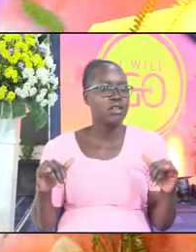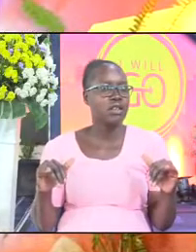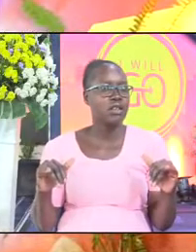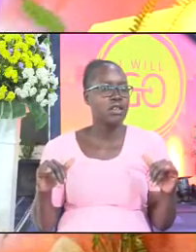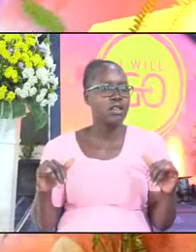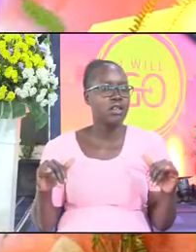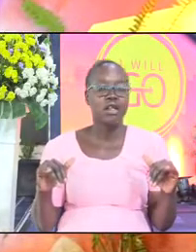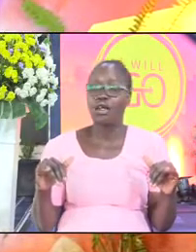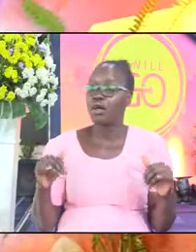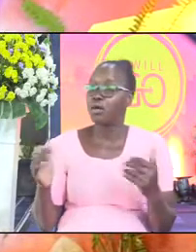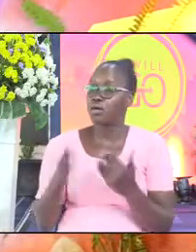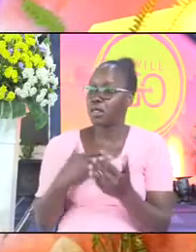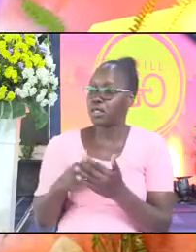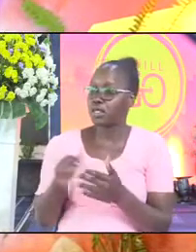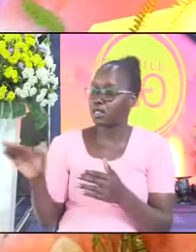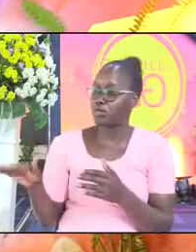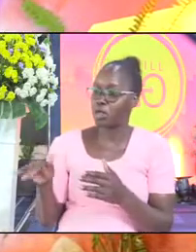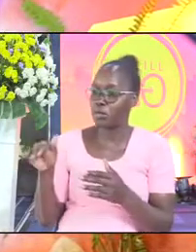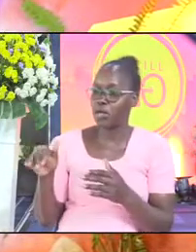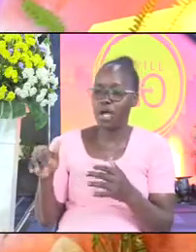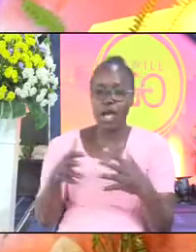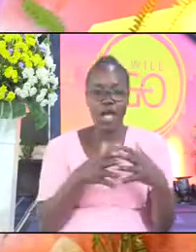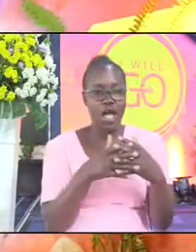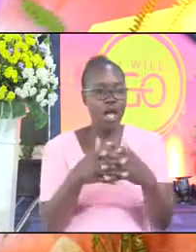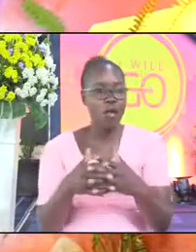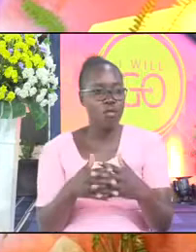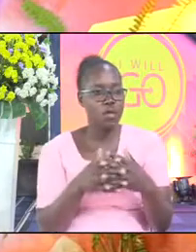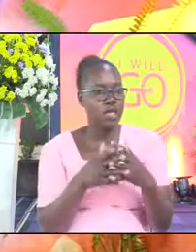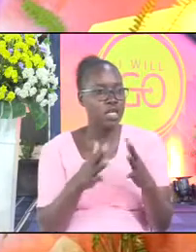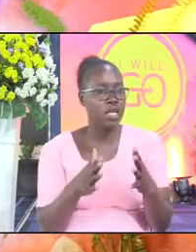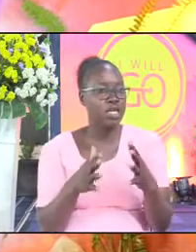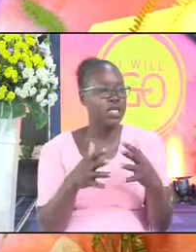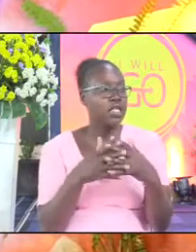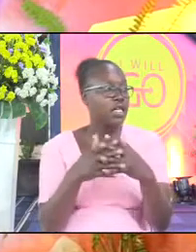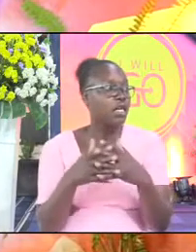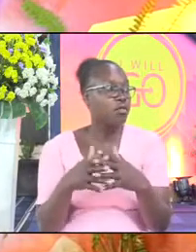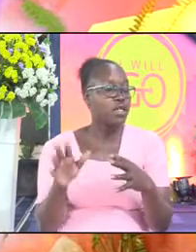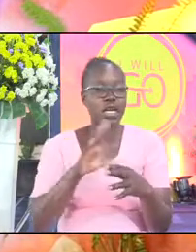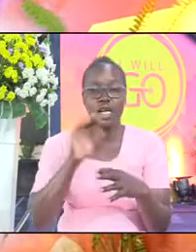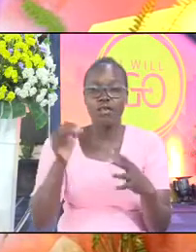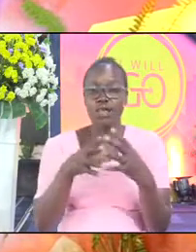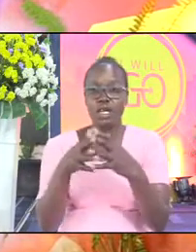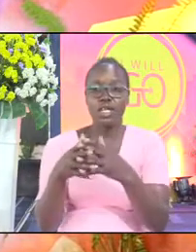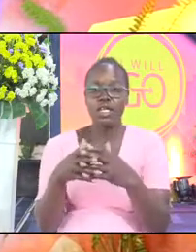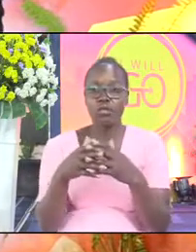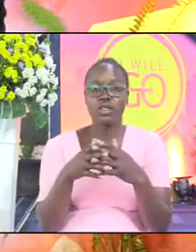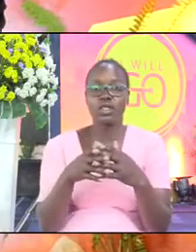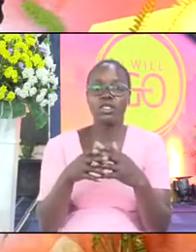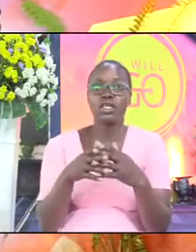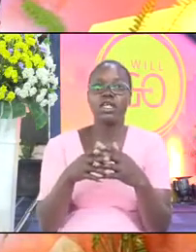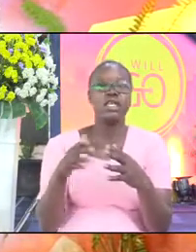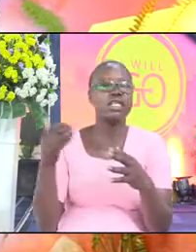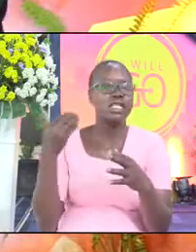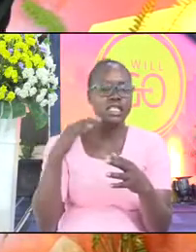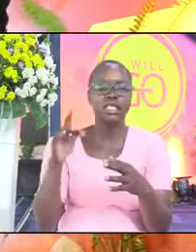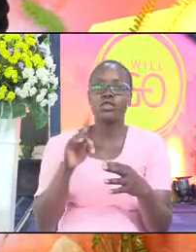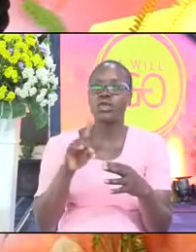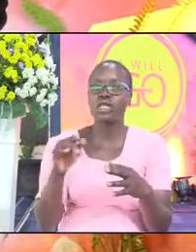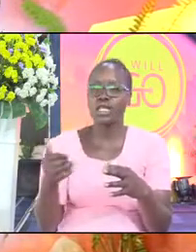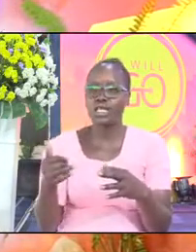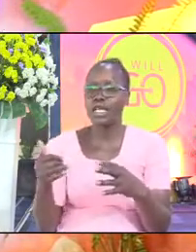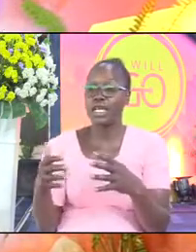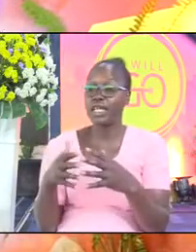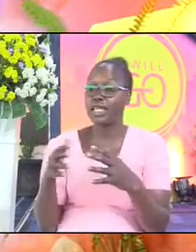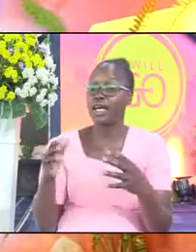Whether it was in Zimbabwe, America, because in America, African Americans don't like Caribbeans and